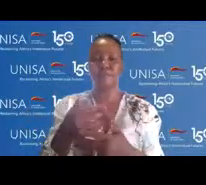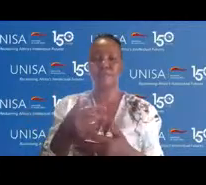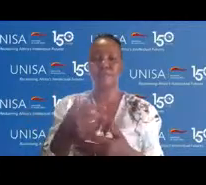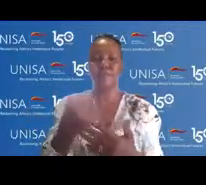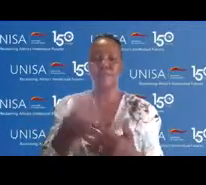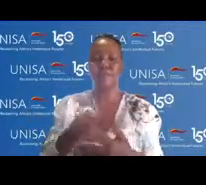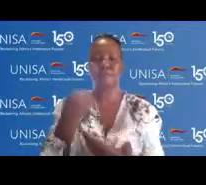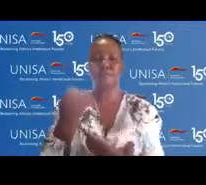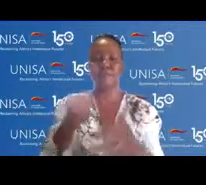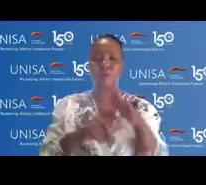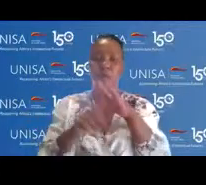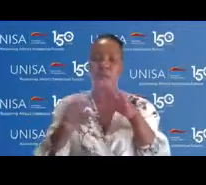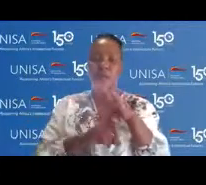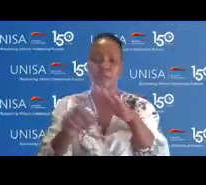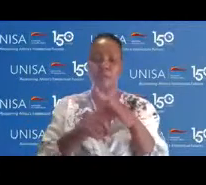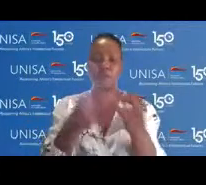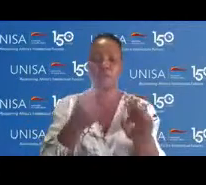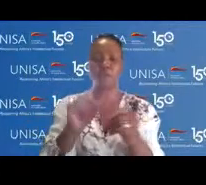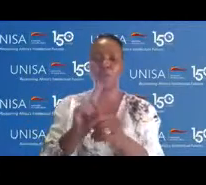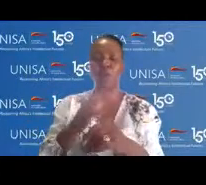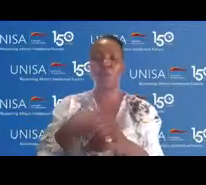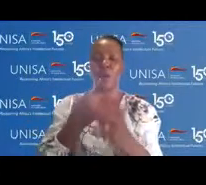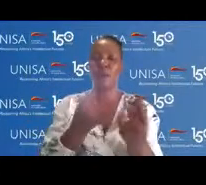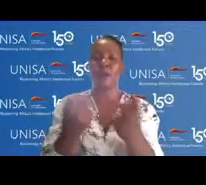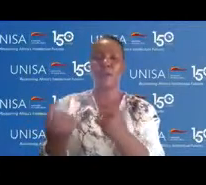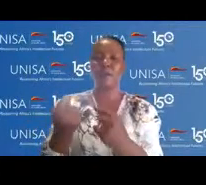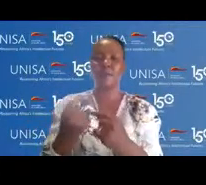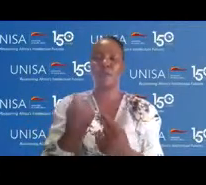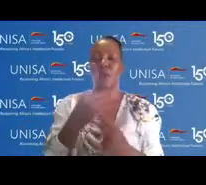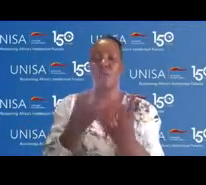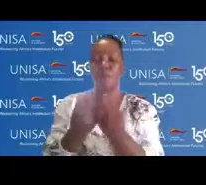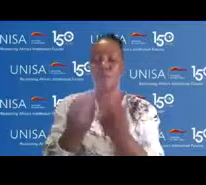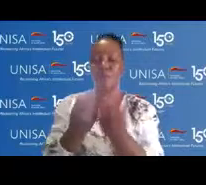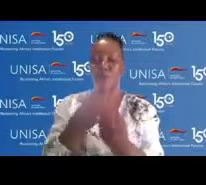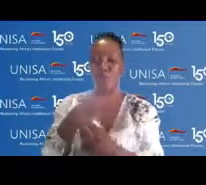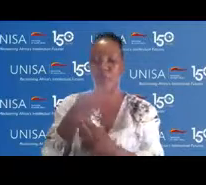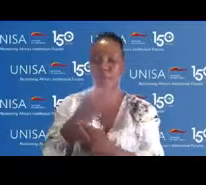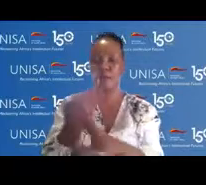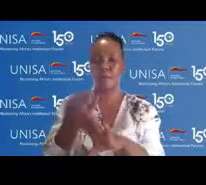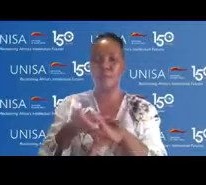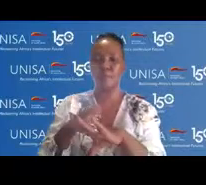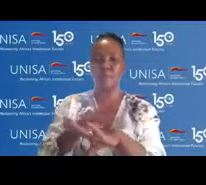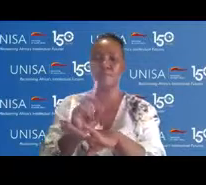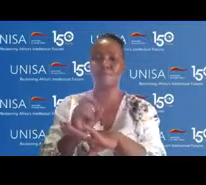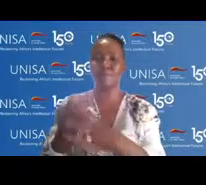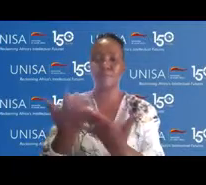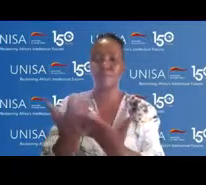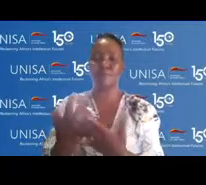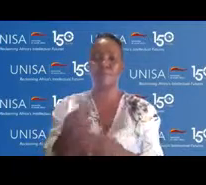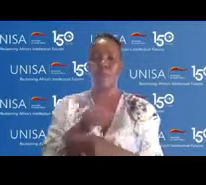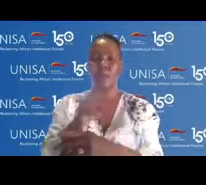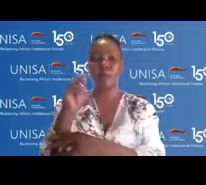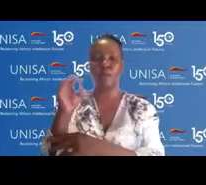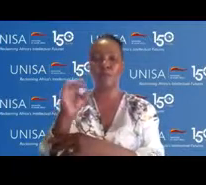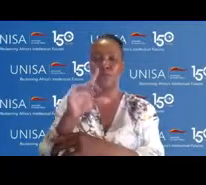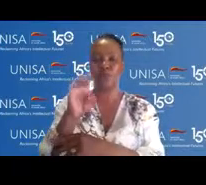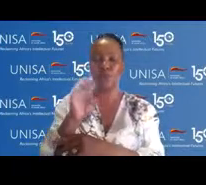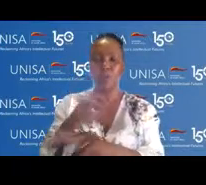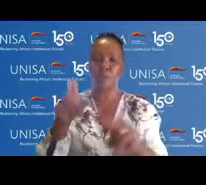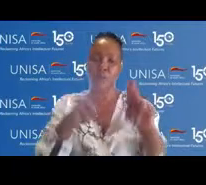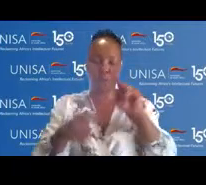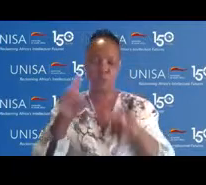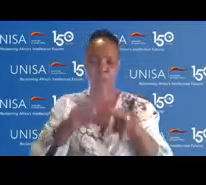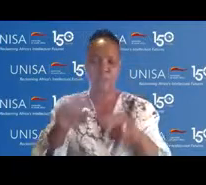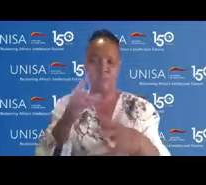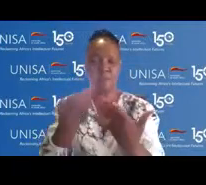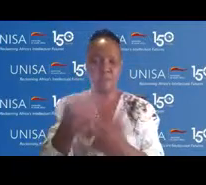what you want to do. So I like, one of the things I do like a lot is, especially with Moodle proctoring, because I know that one you can